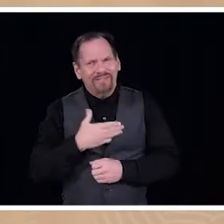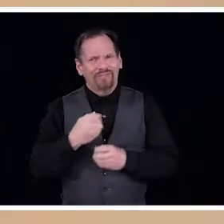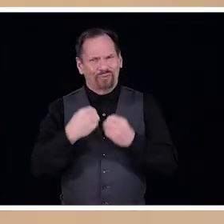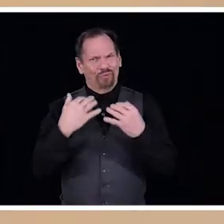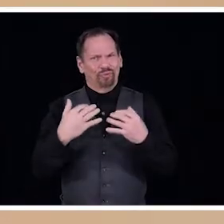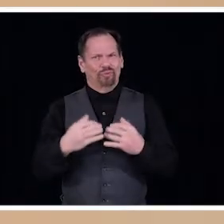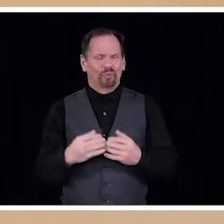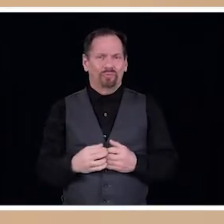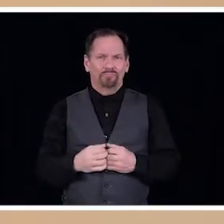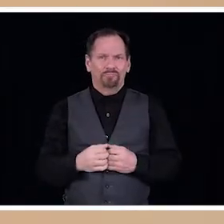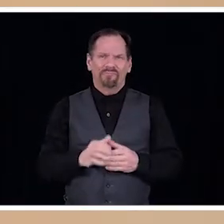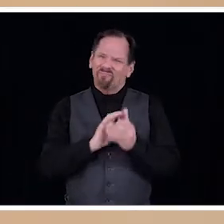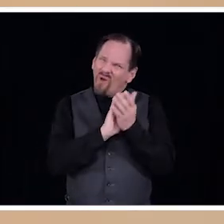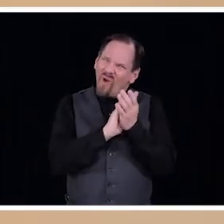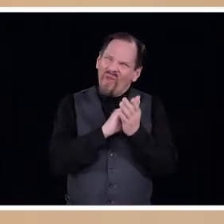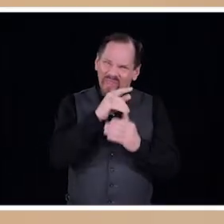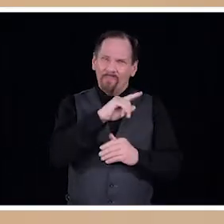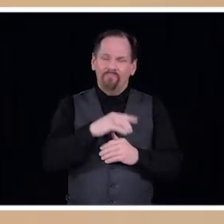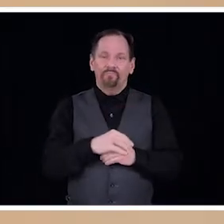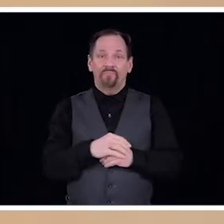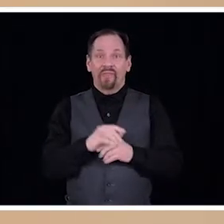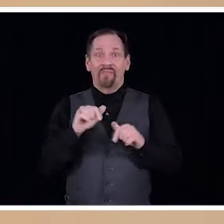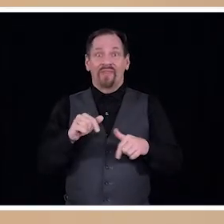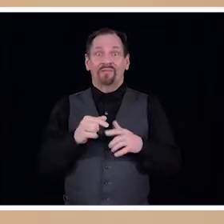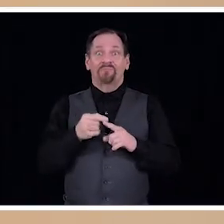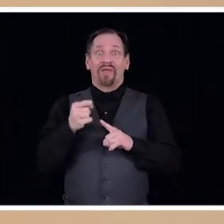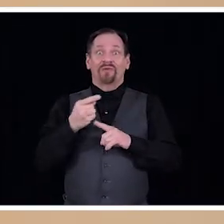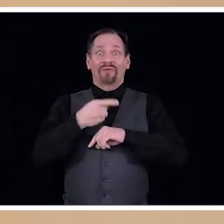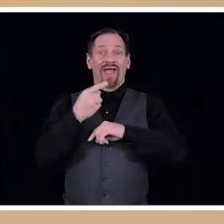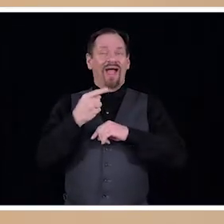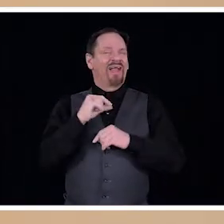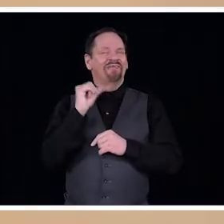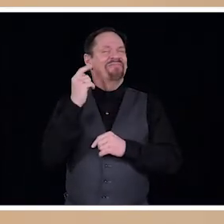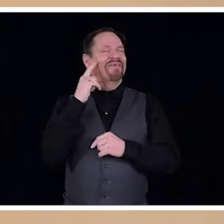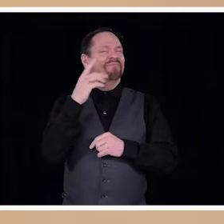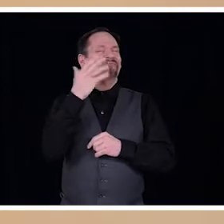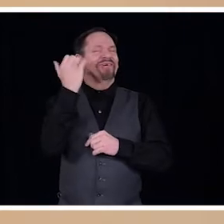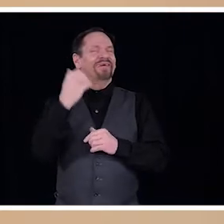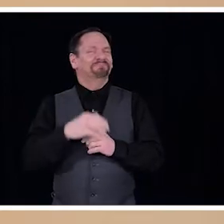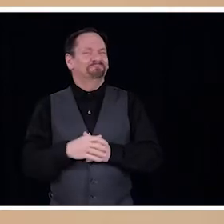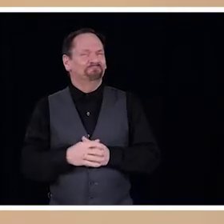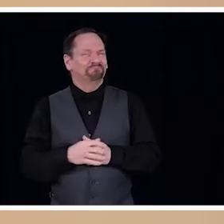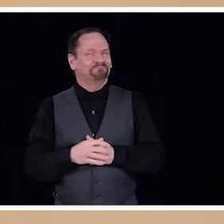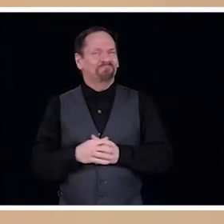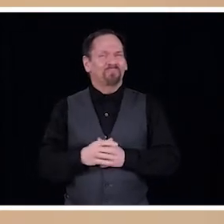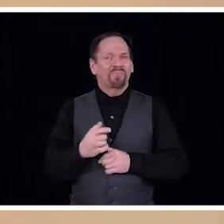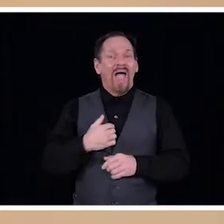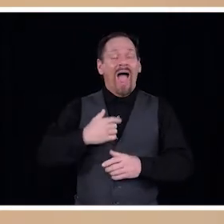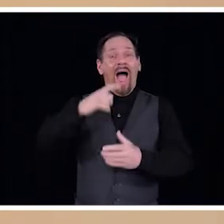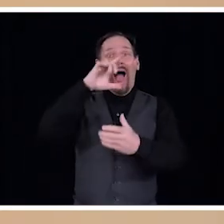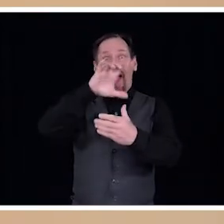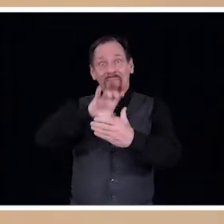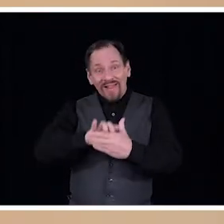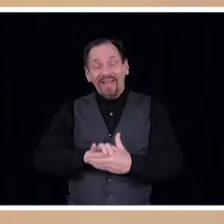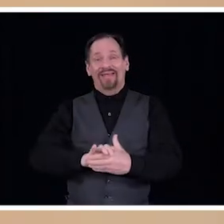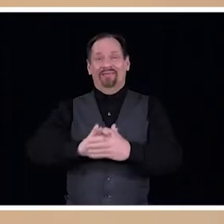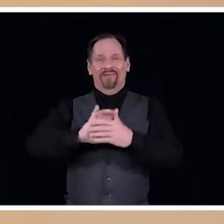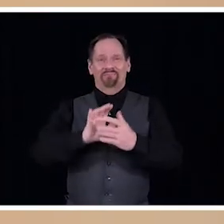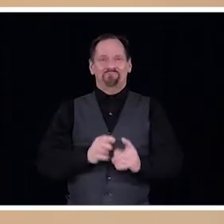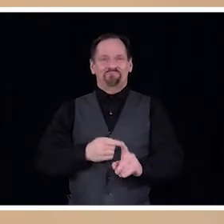day, one you likely won't forget. I believe that such special days, marked by high